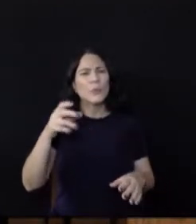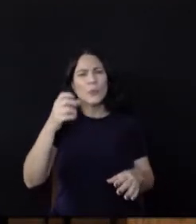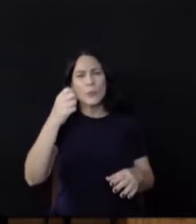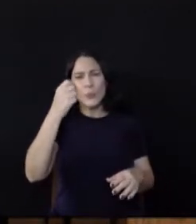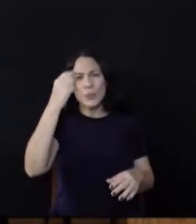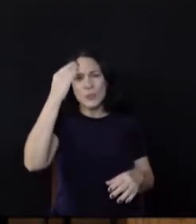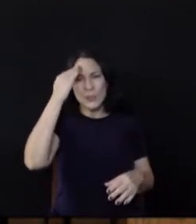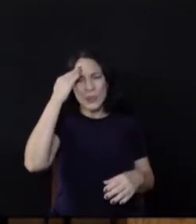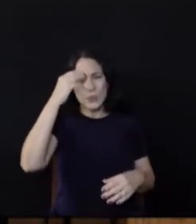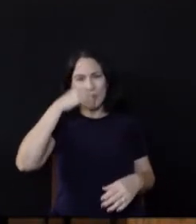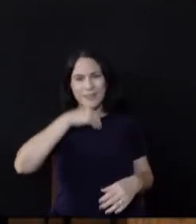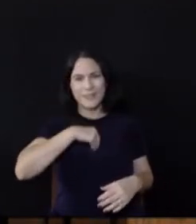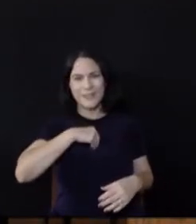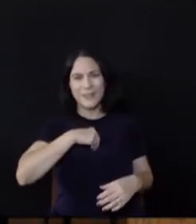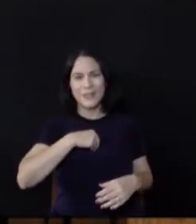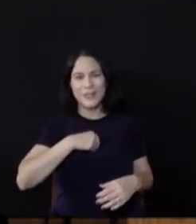come,